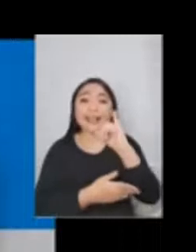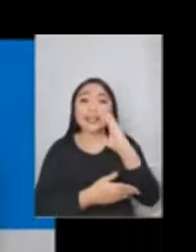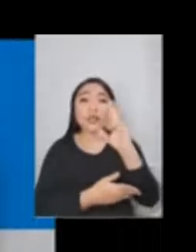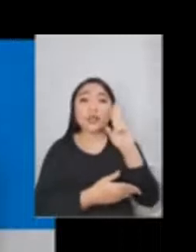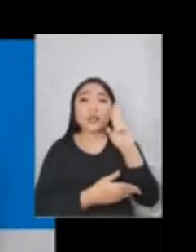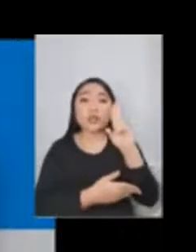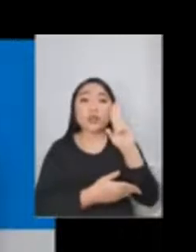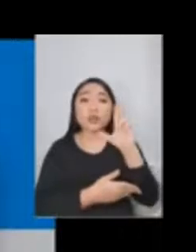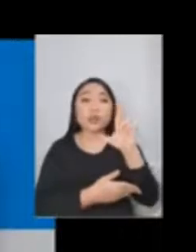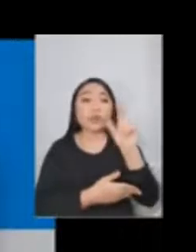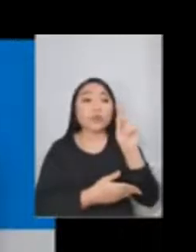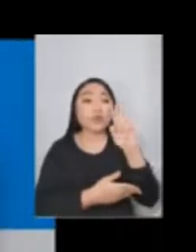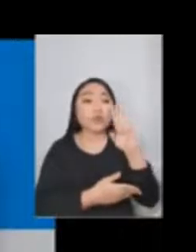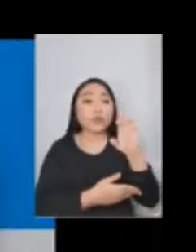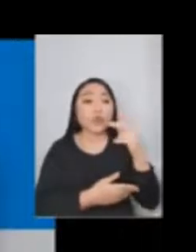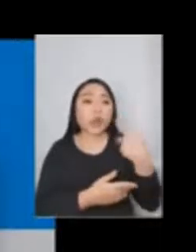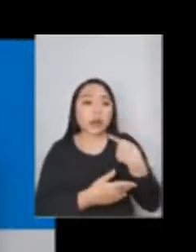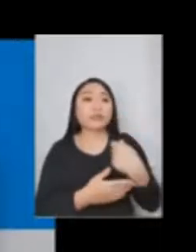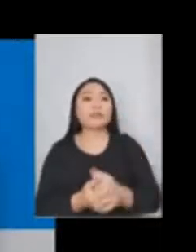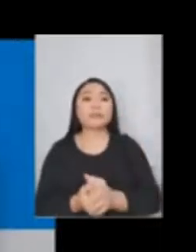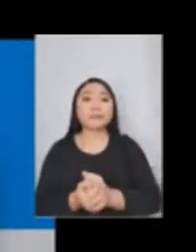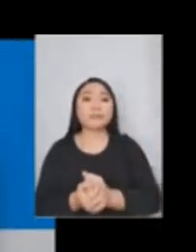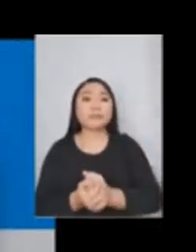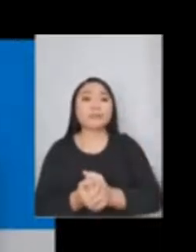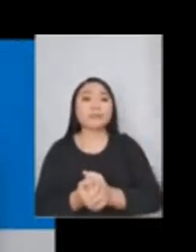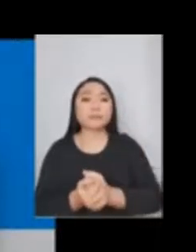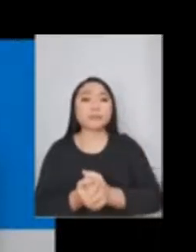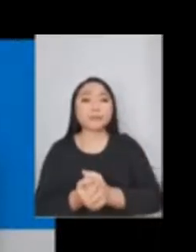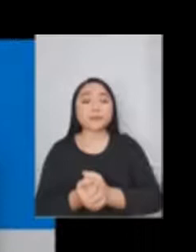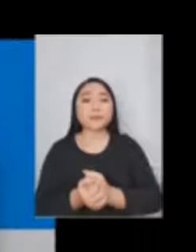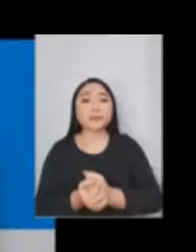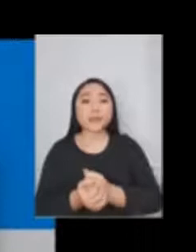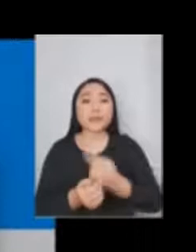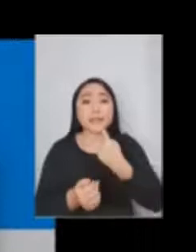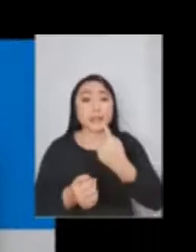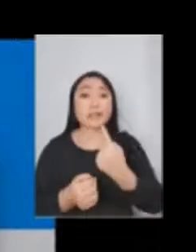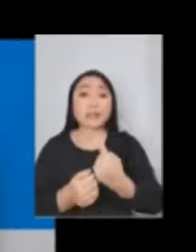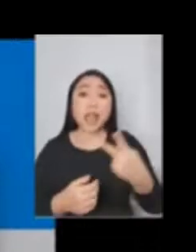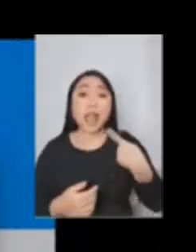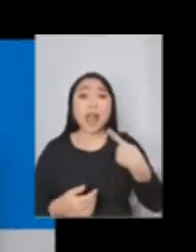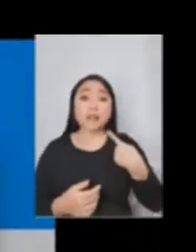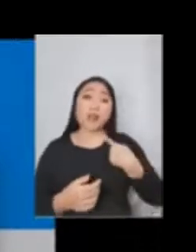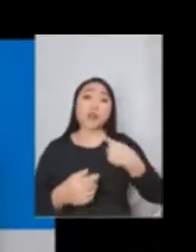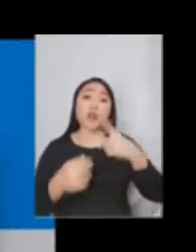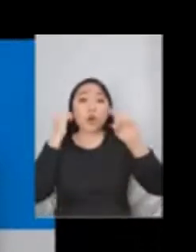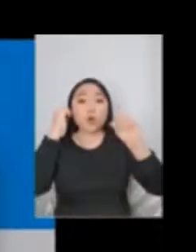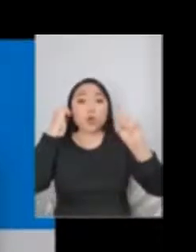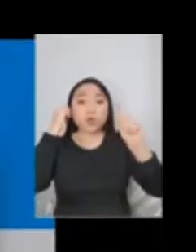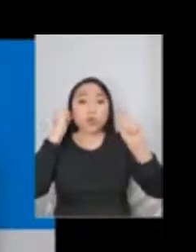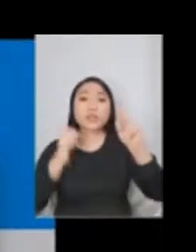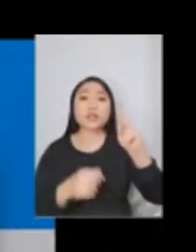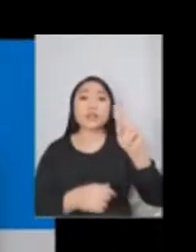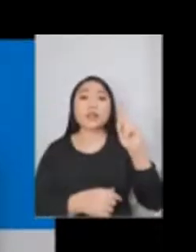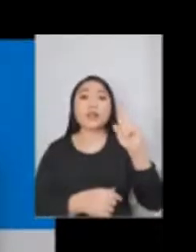process, depende po. We have meat processing, fish processing, mga ganan. So, step-by-step siya na pwede